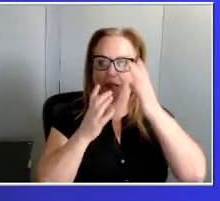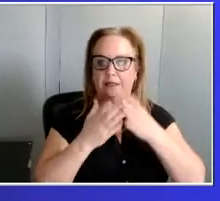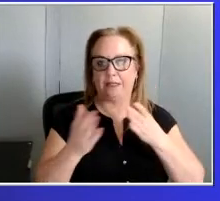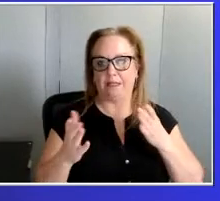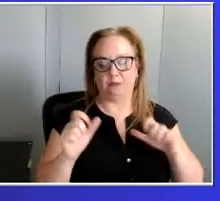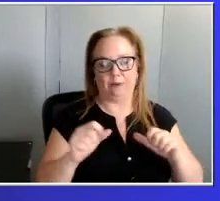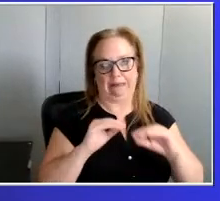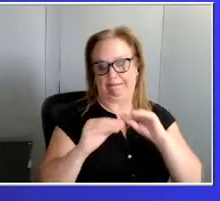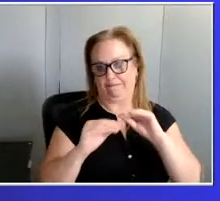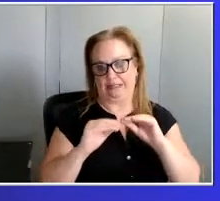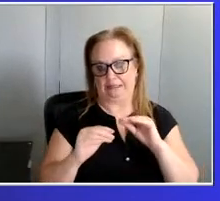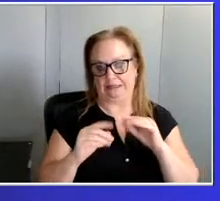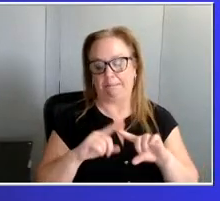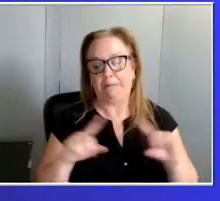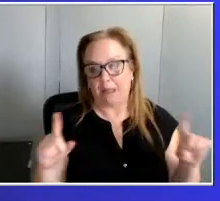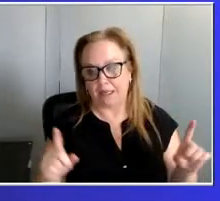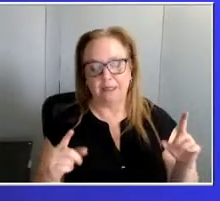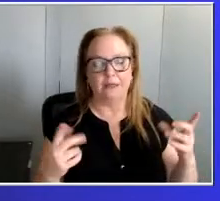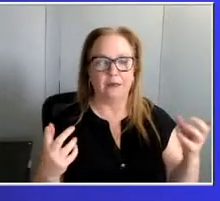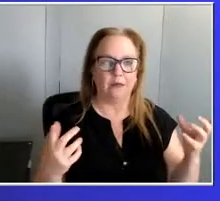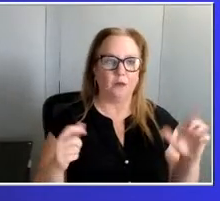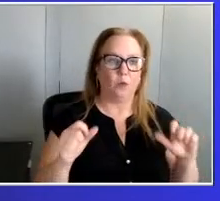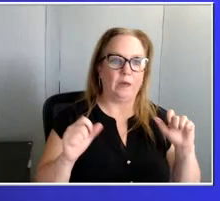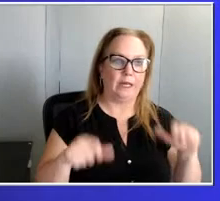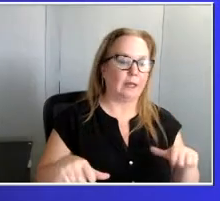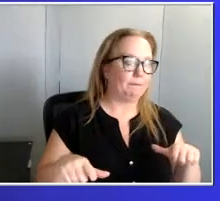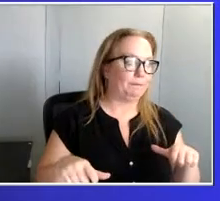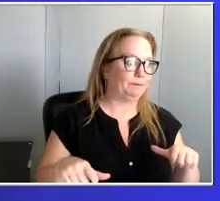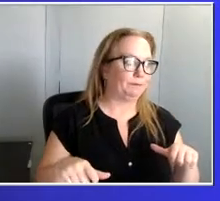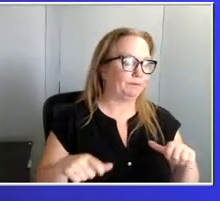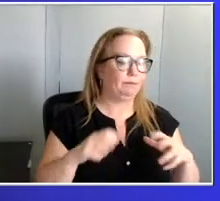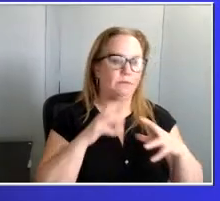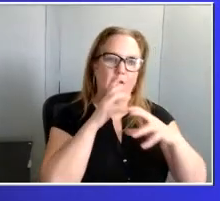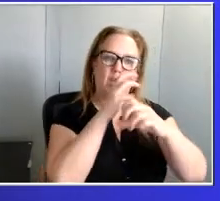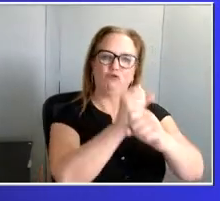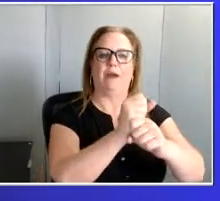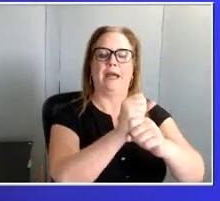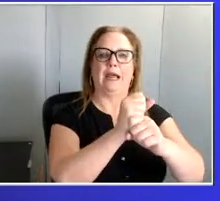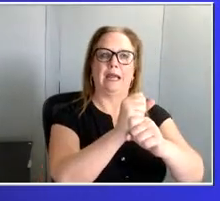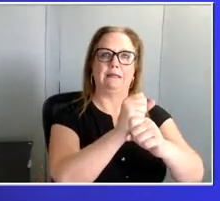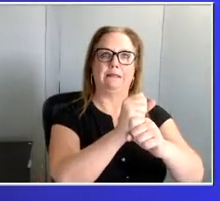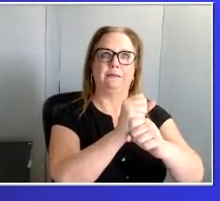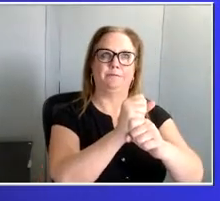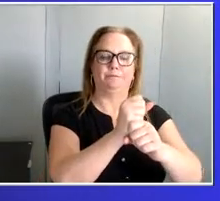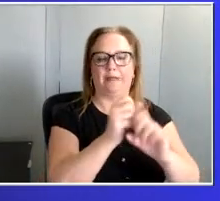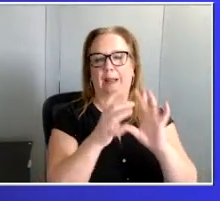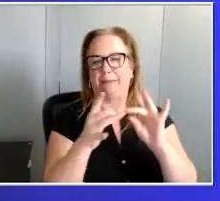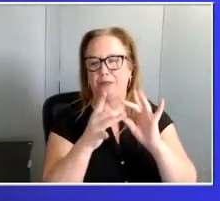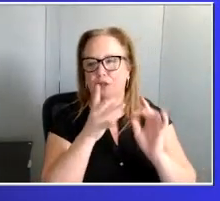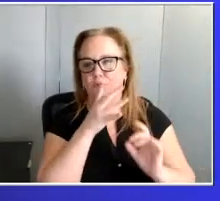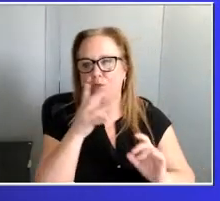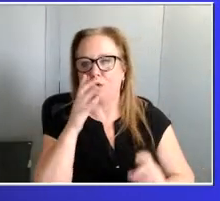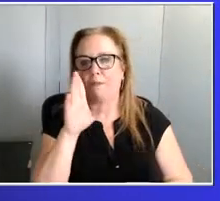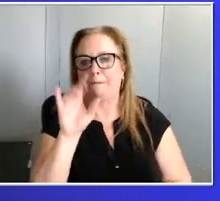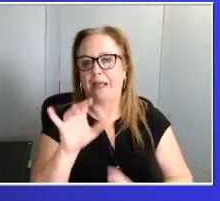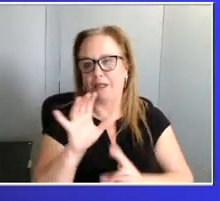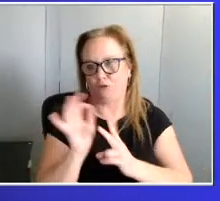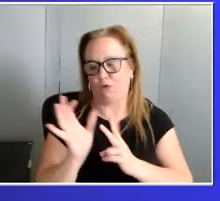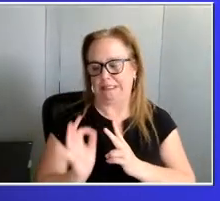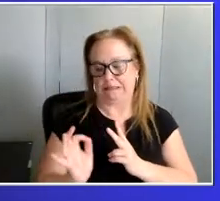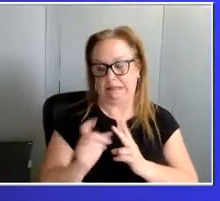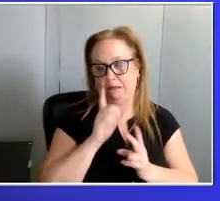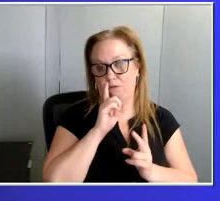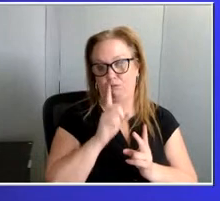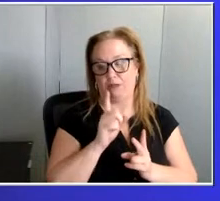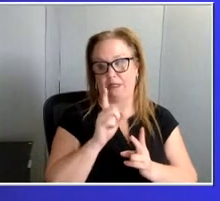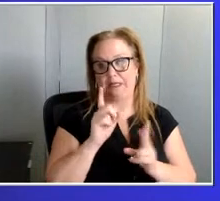fix. But I think we can attract those. I mentioned rural by choice, and that was really kind of the